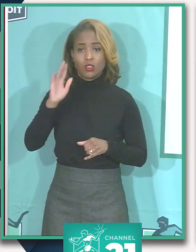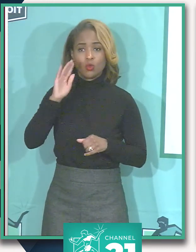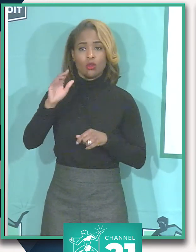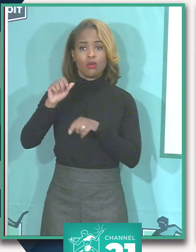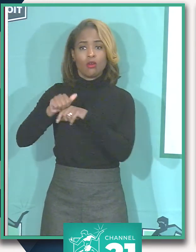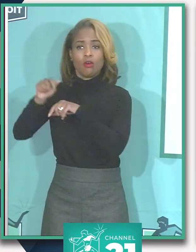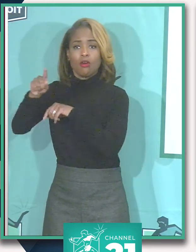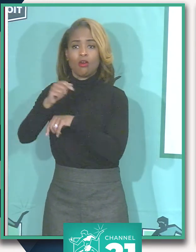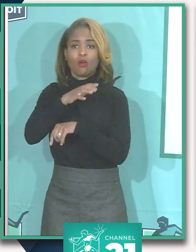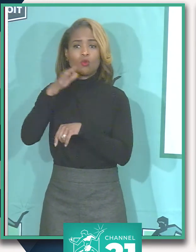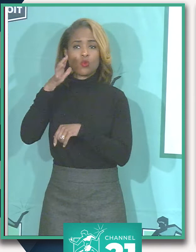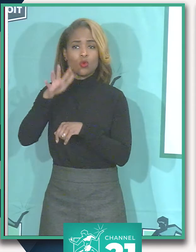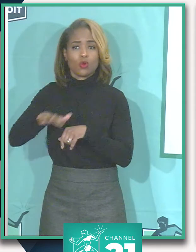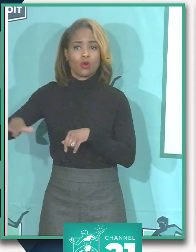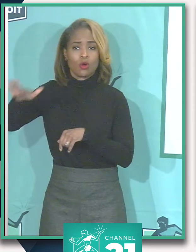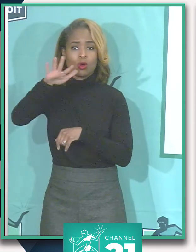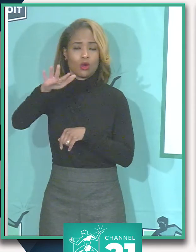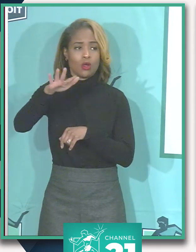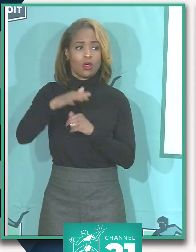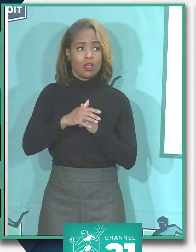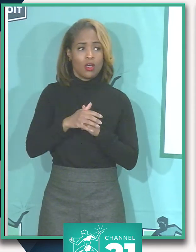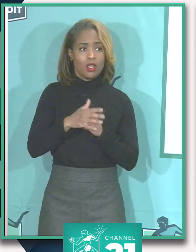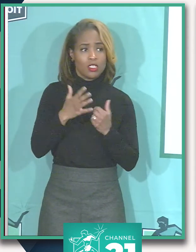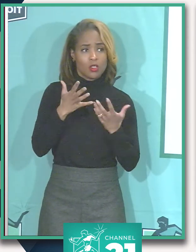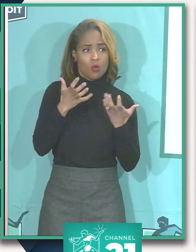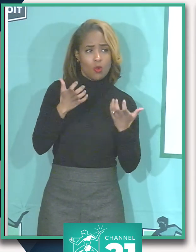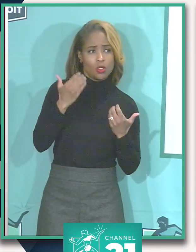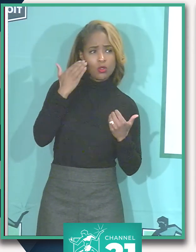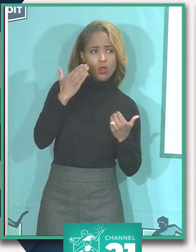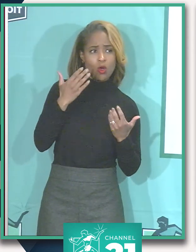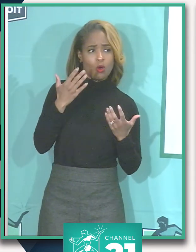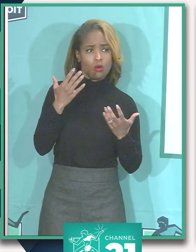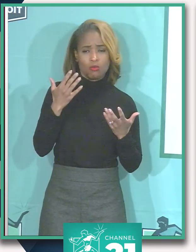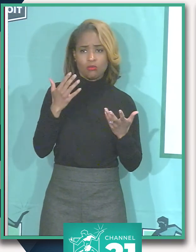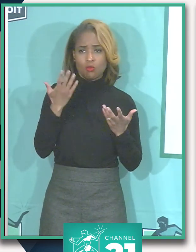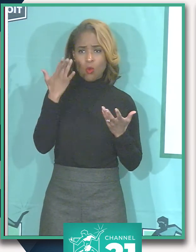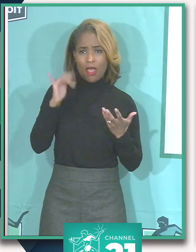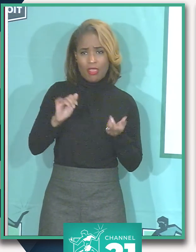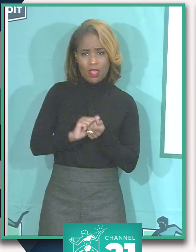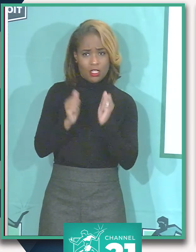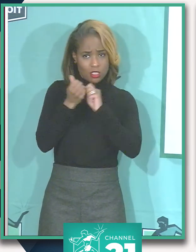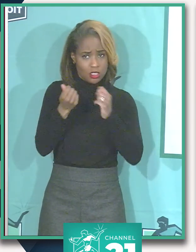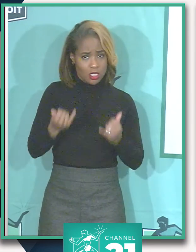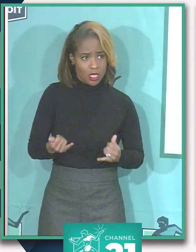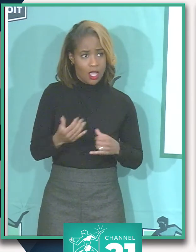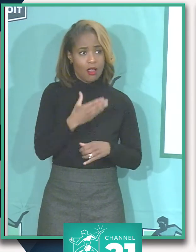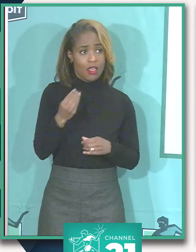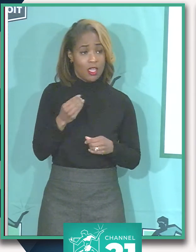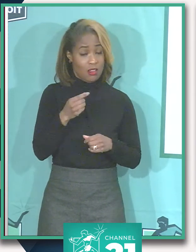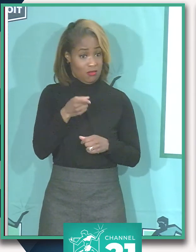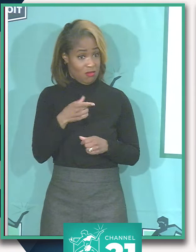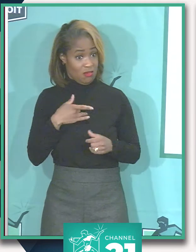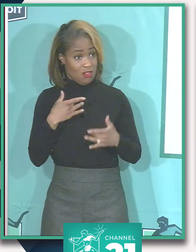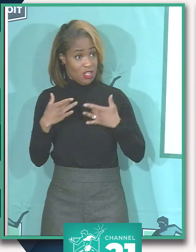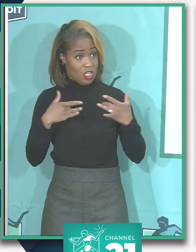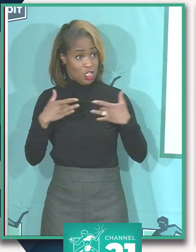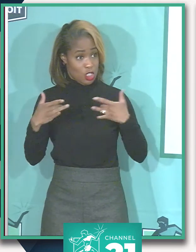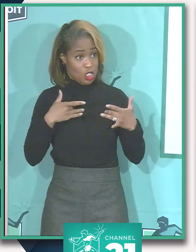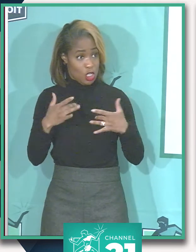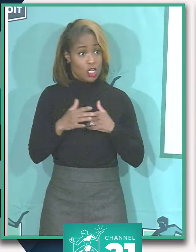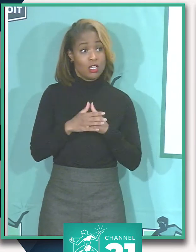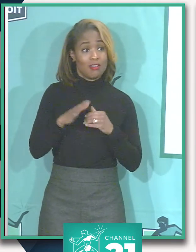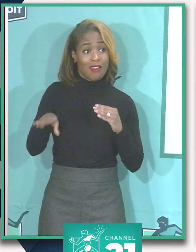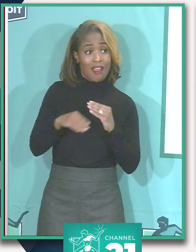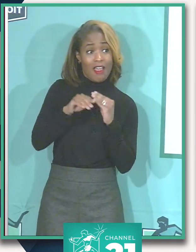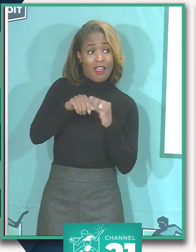opposed to Detroit, and wanted to know what prompted the change in that respect, and are we concerned at all that adding